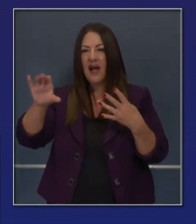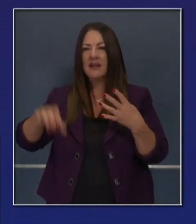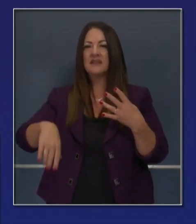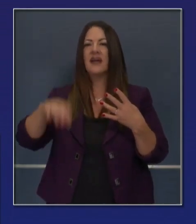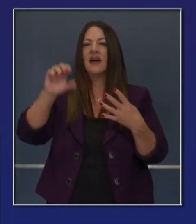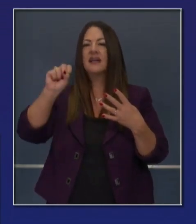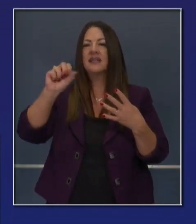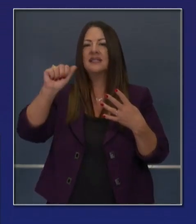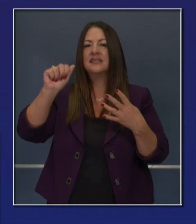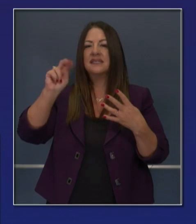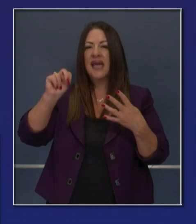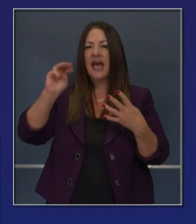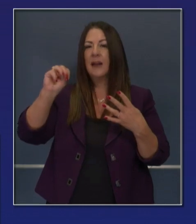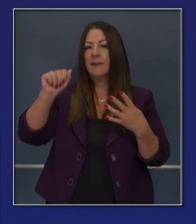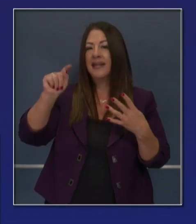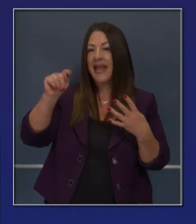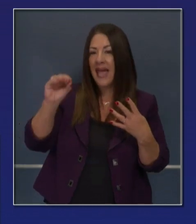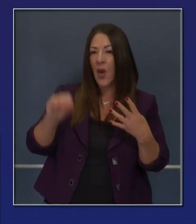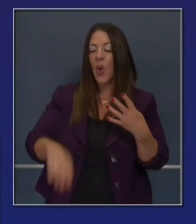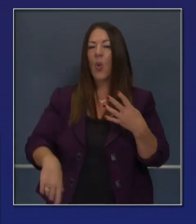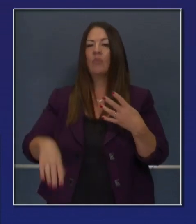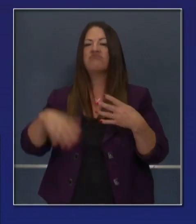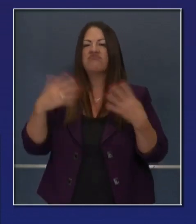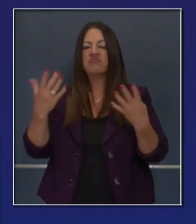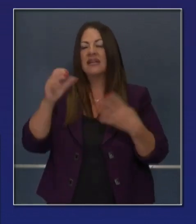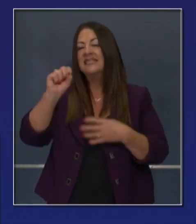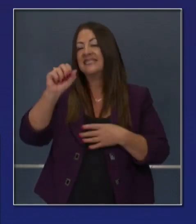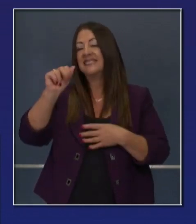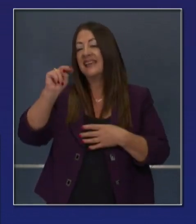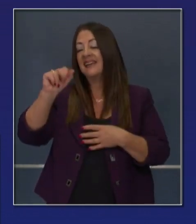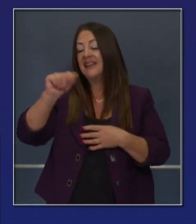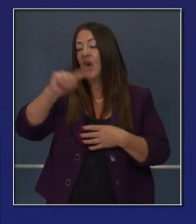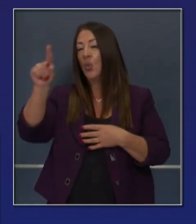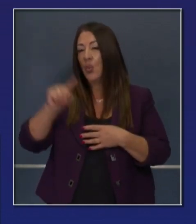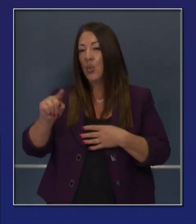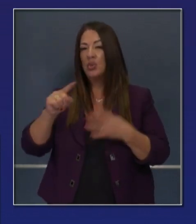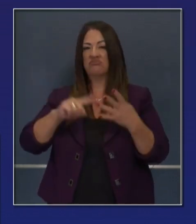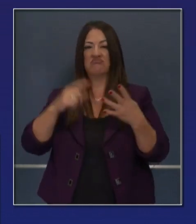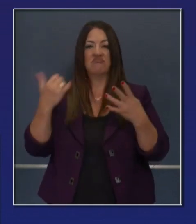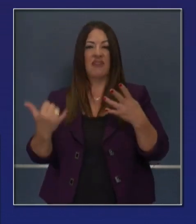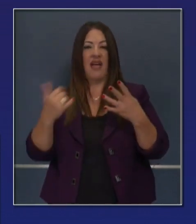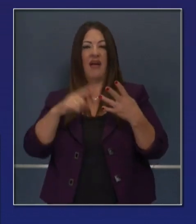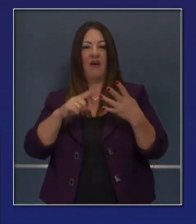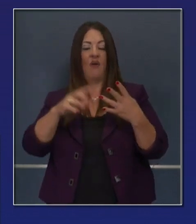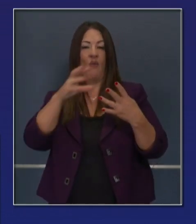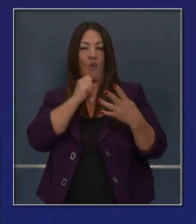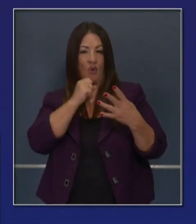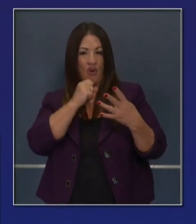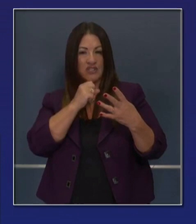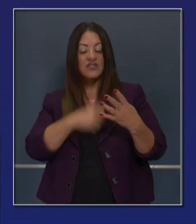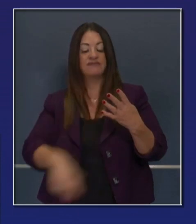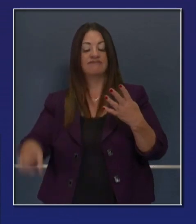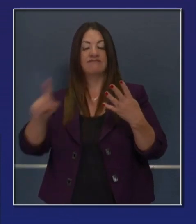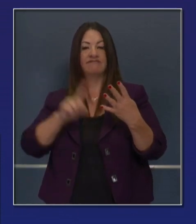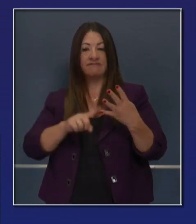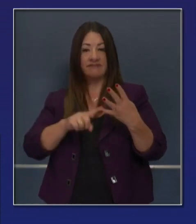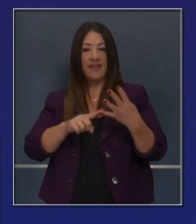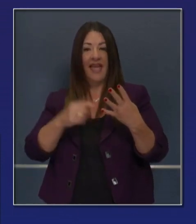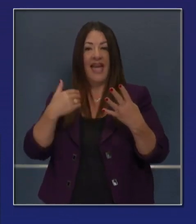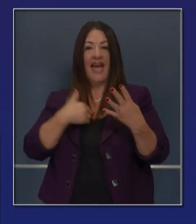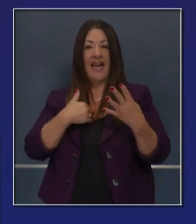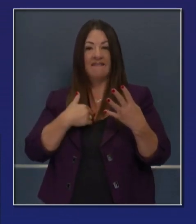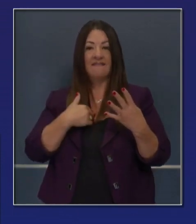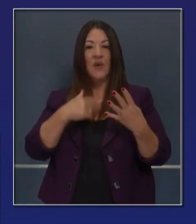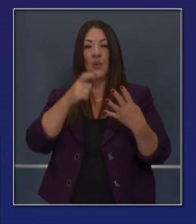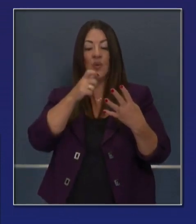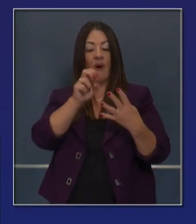as the governor mentioned, no counties are moving back in the tier system. We do have a number of counties, you can see